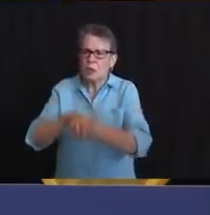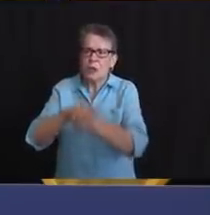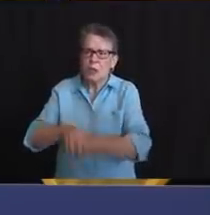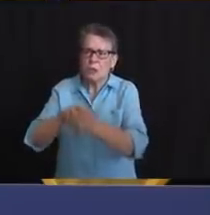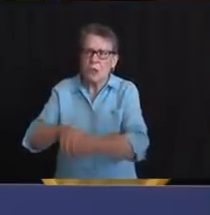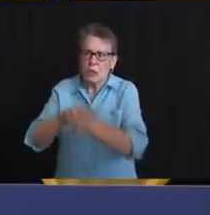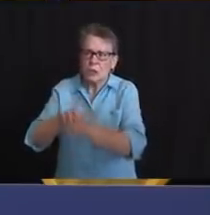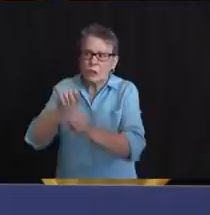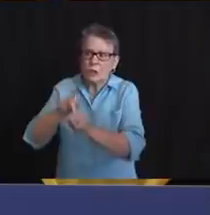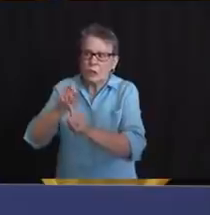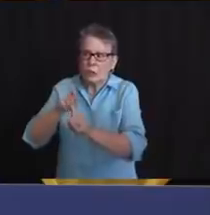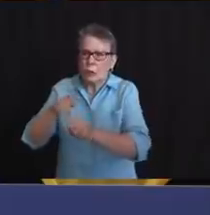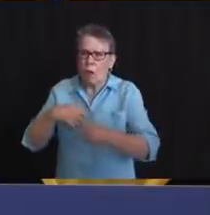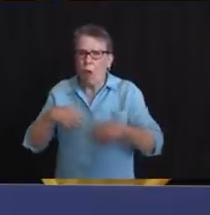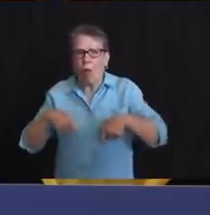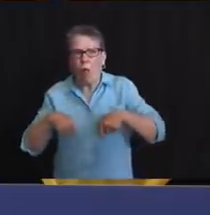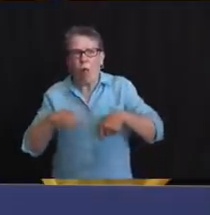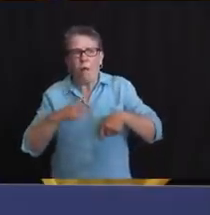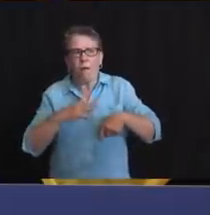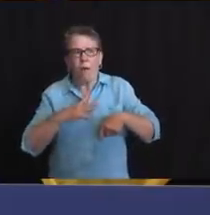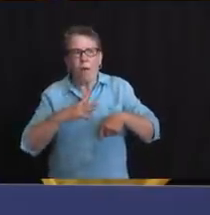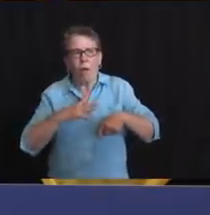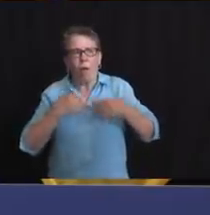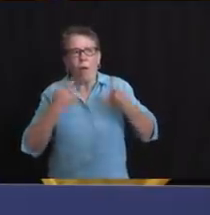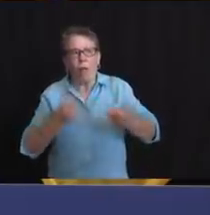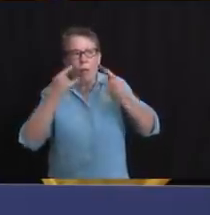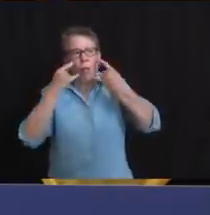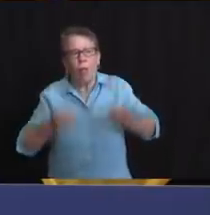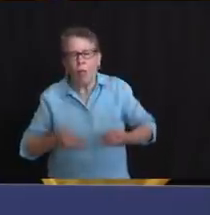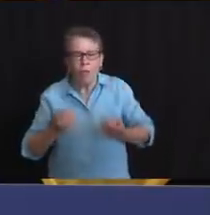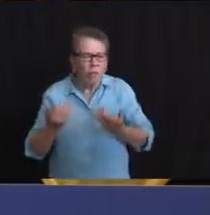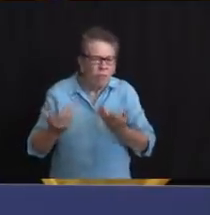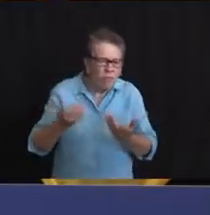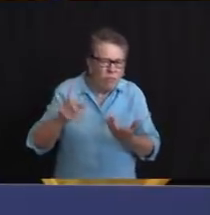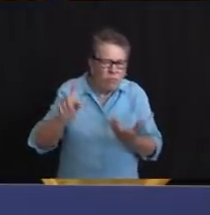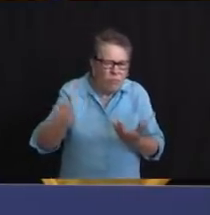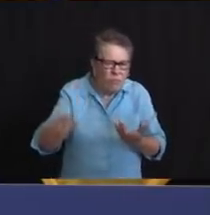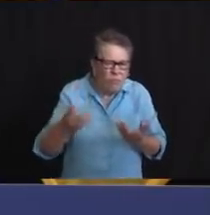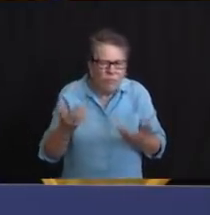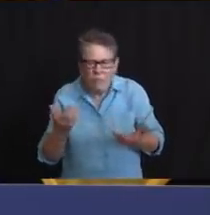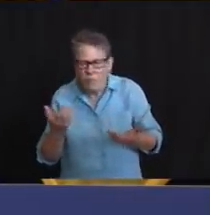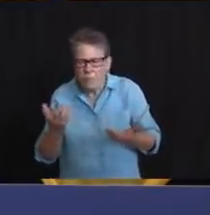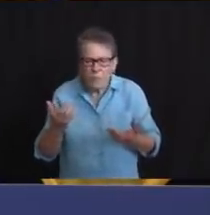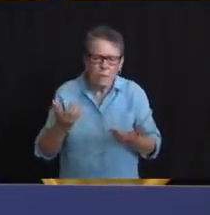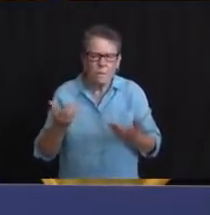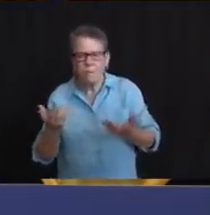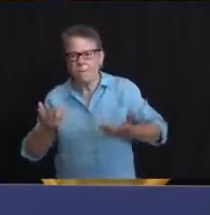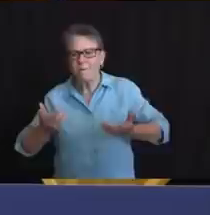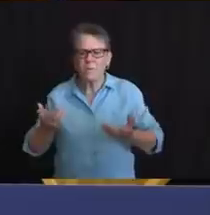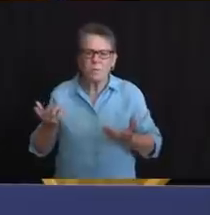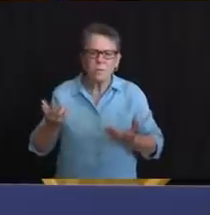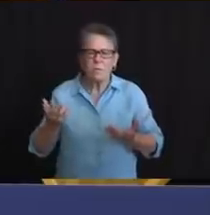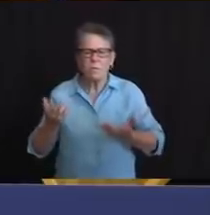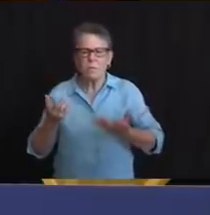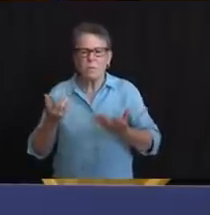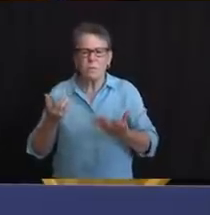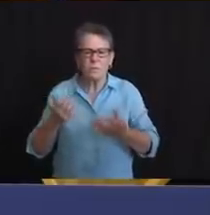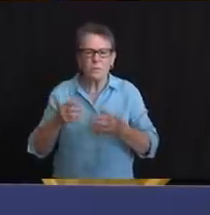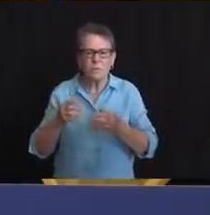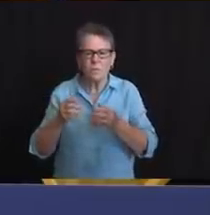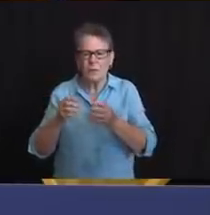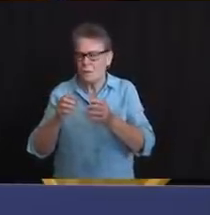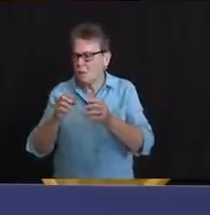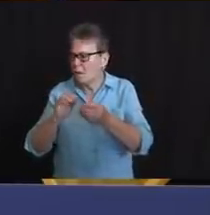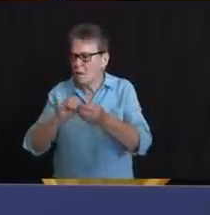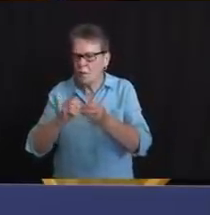Okay, so I was going to be cute. If the number is 213,911, you asked where the line was, and I was going to